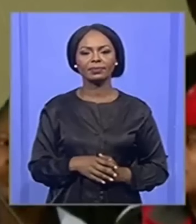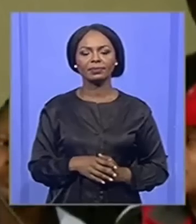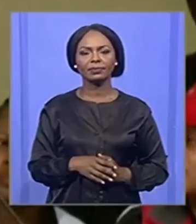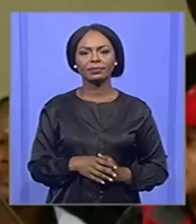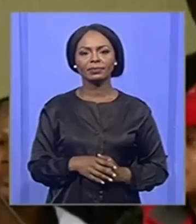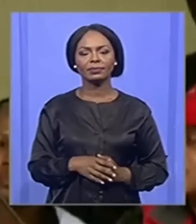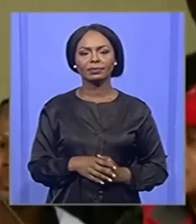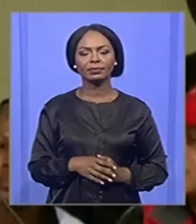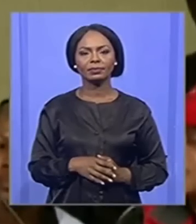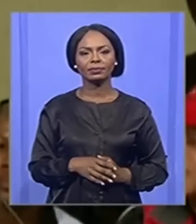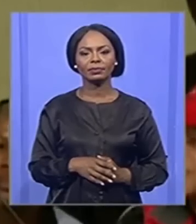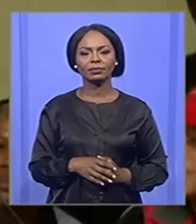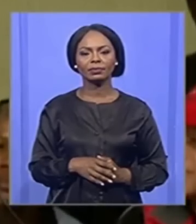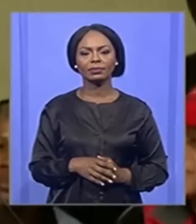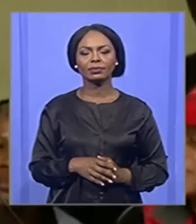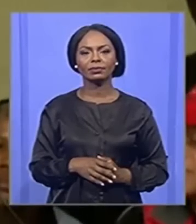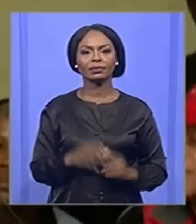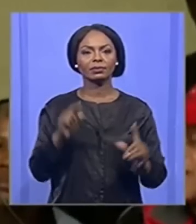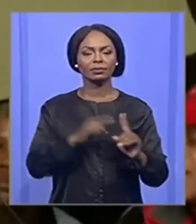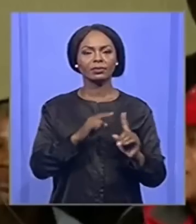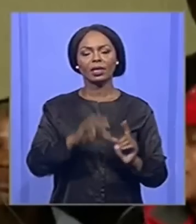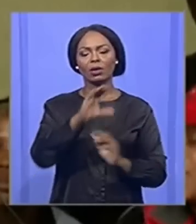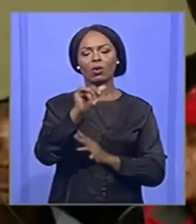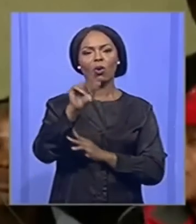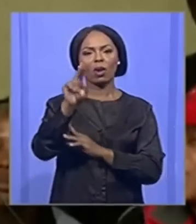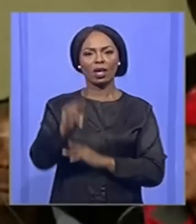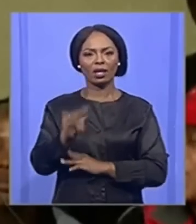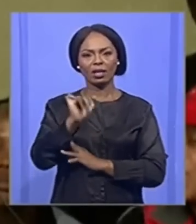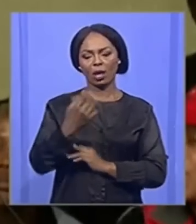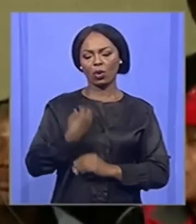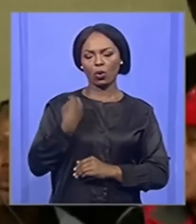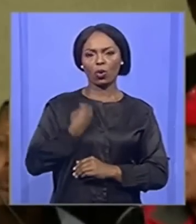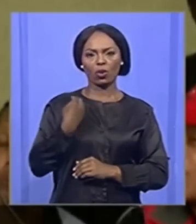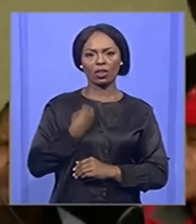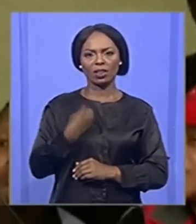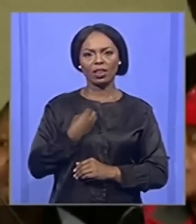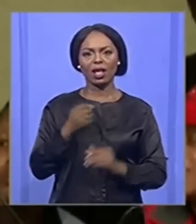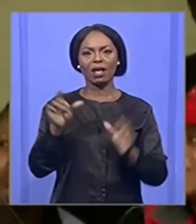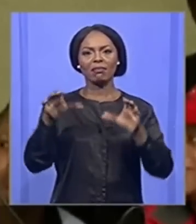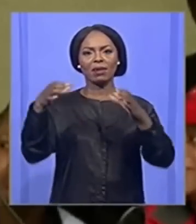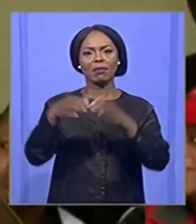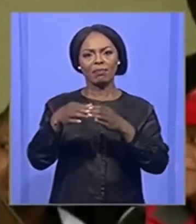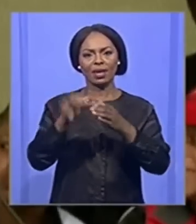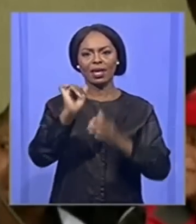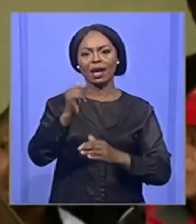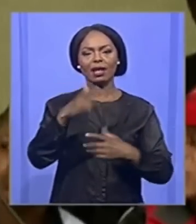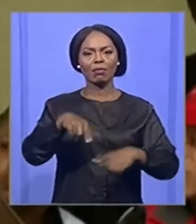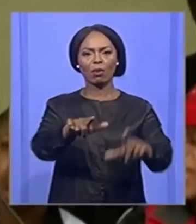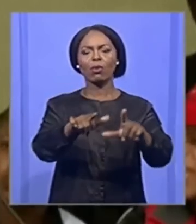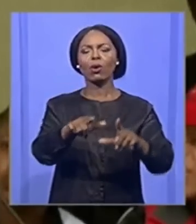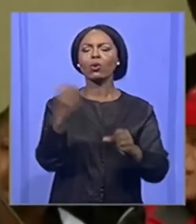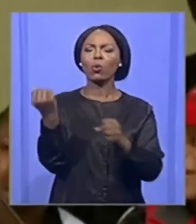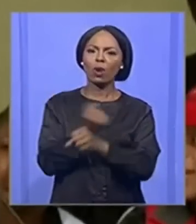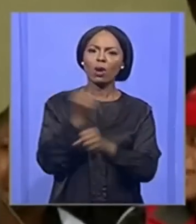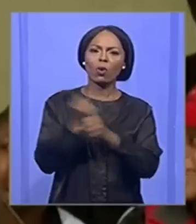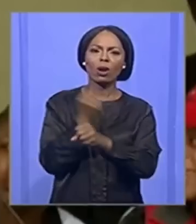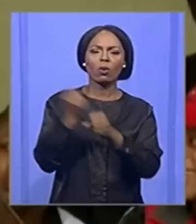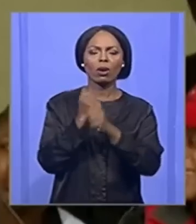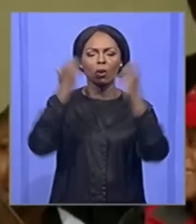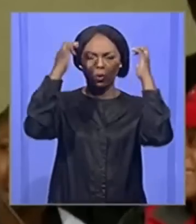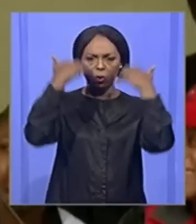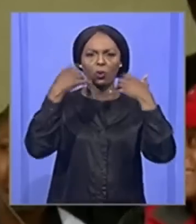The chairperson of the Youth League in Limpopo, Banna Liabereka, we can see